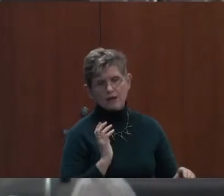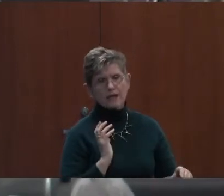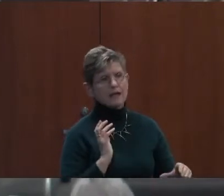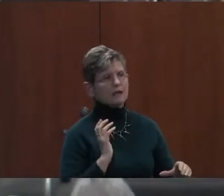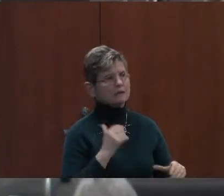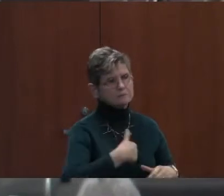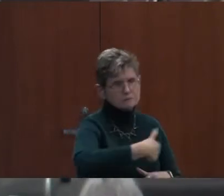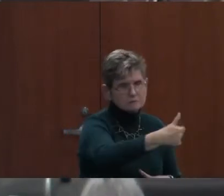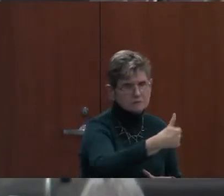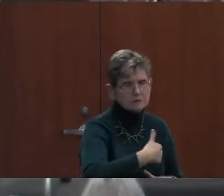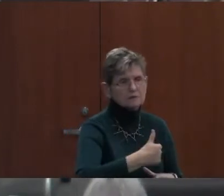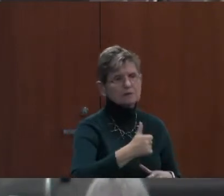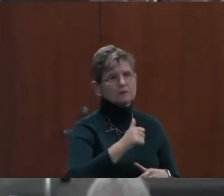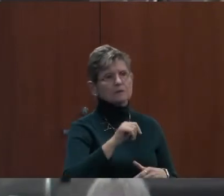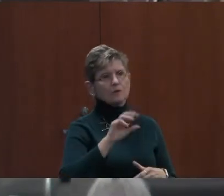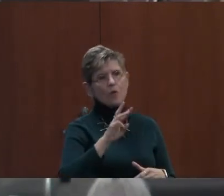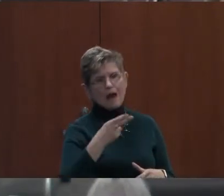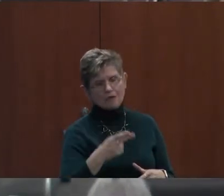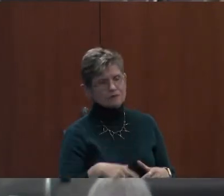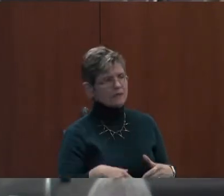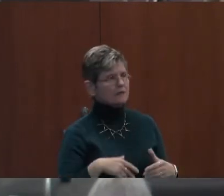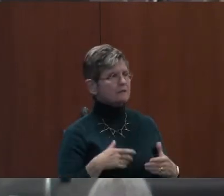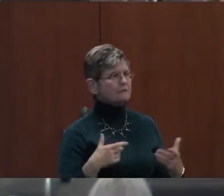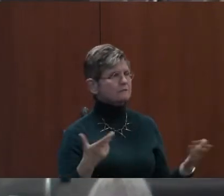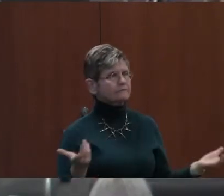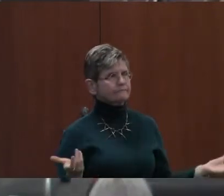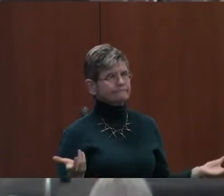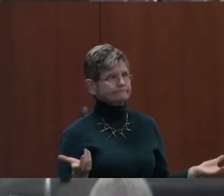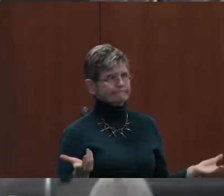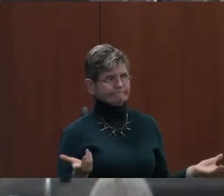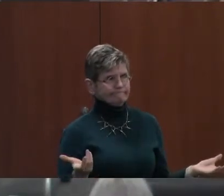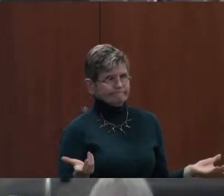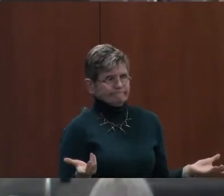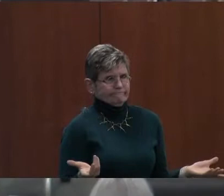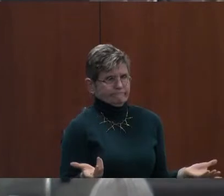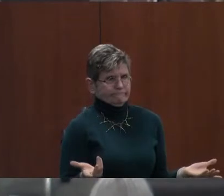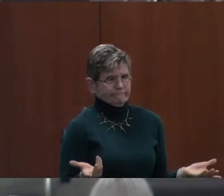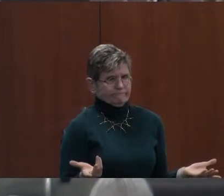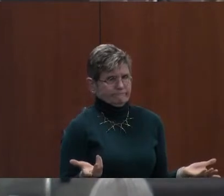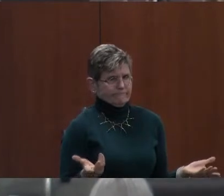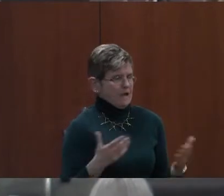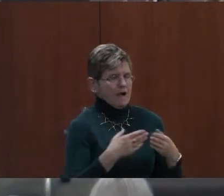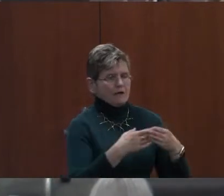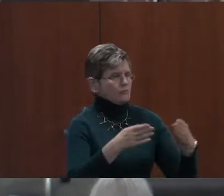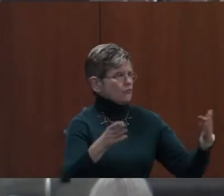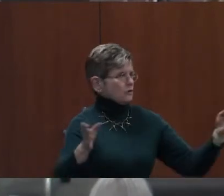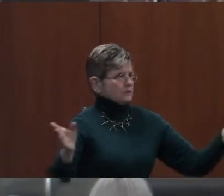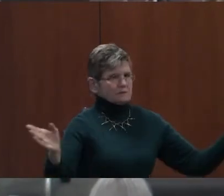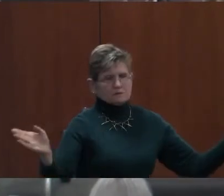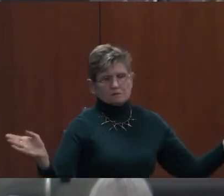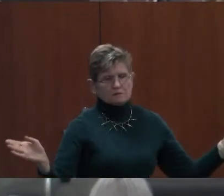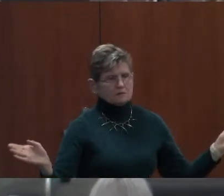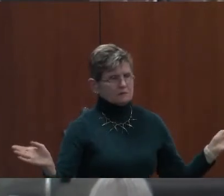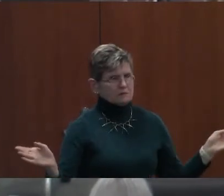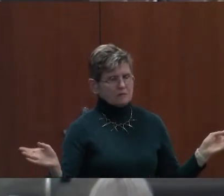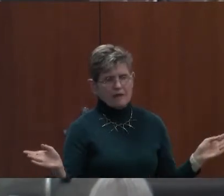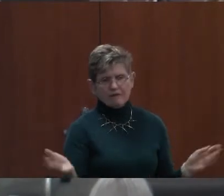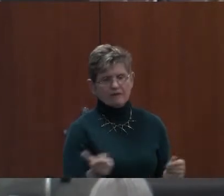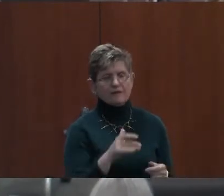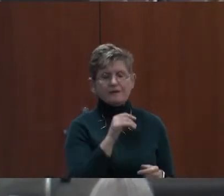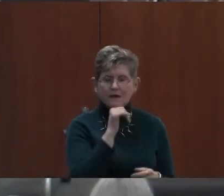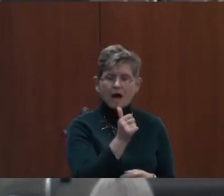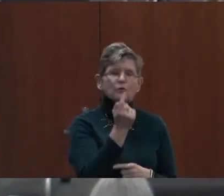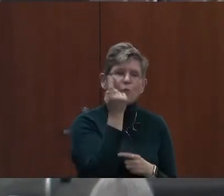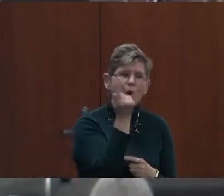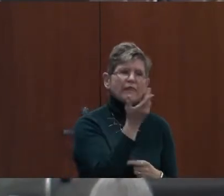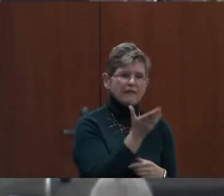and, warehousing. It's been an across-the-board. There's not been one